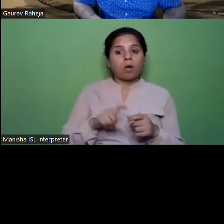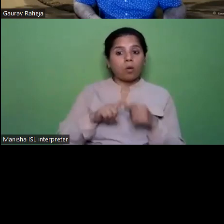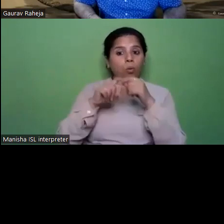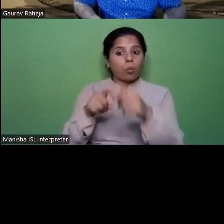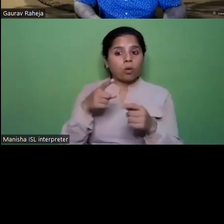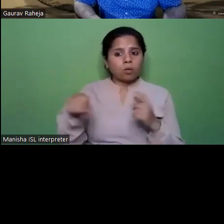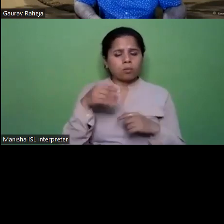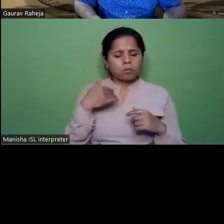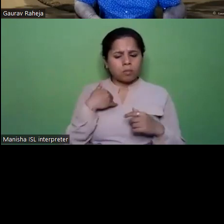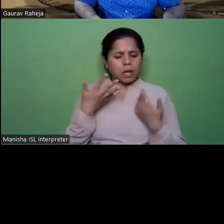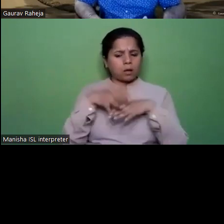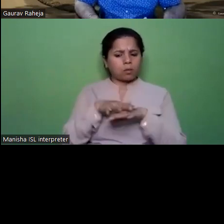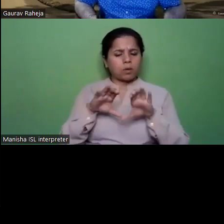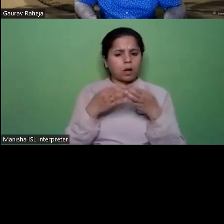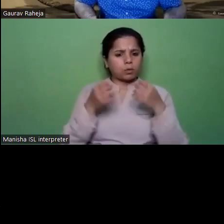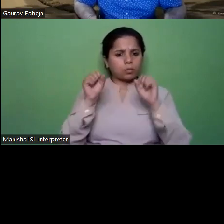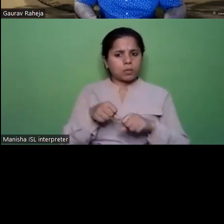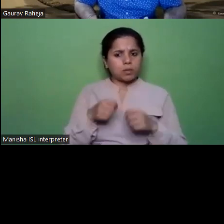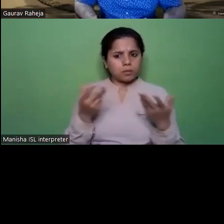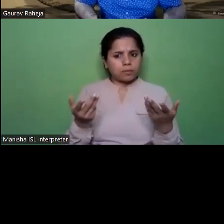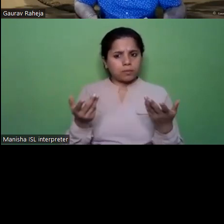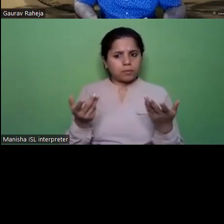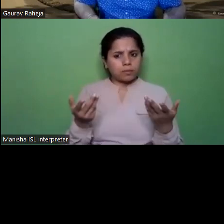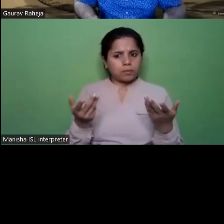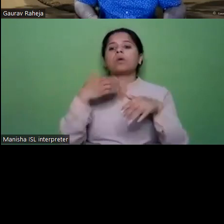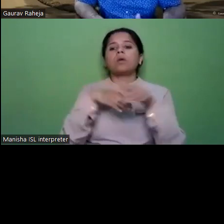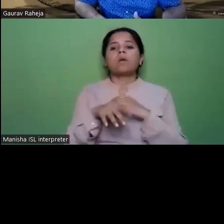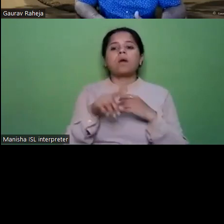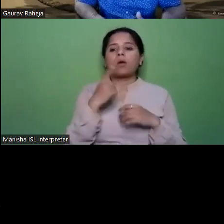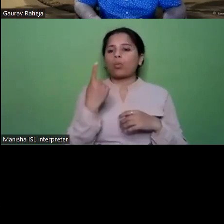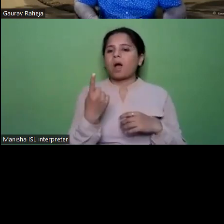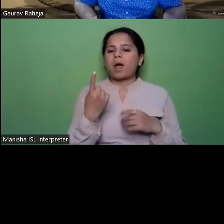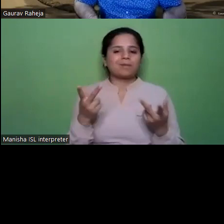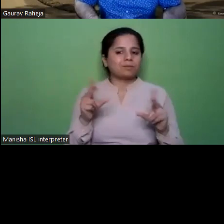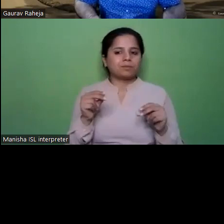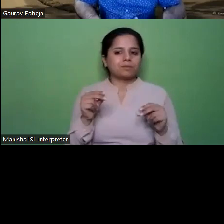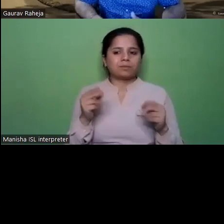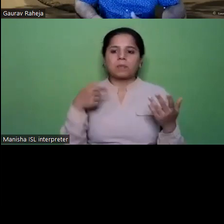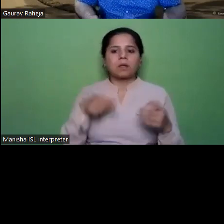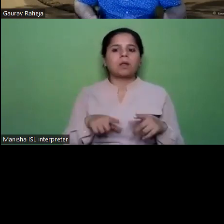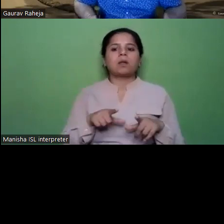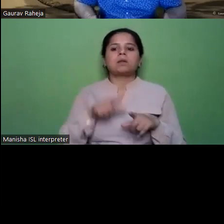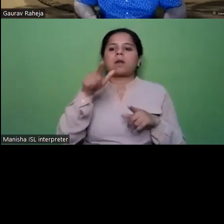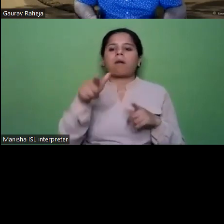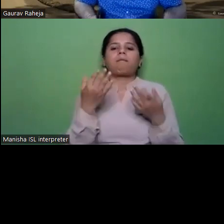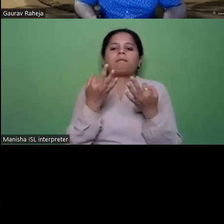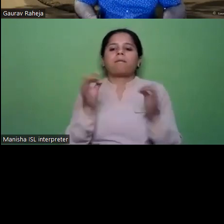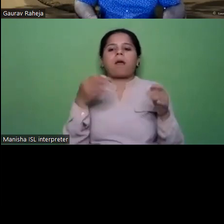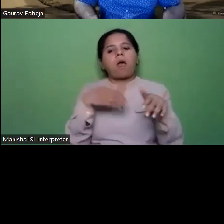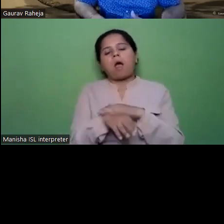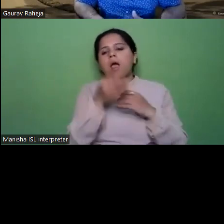inclusive classroom? Inclusive classroom is not one which has step-free entry,